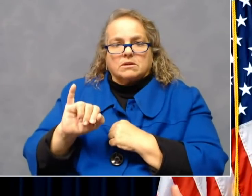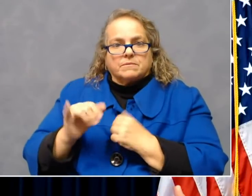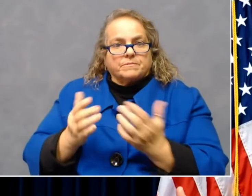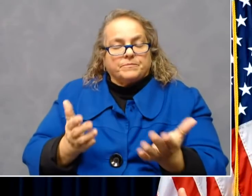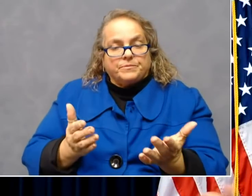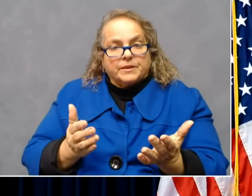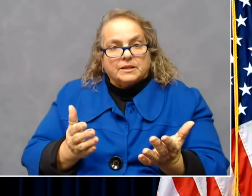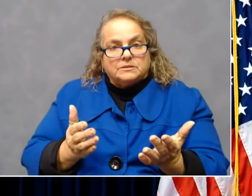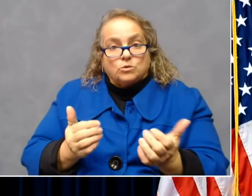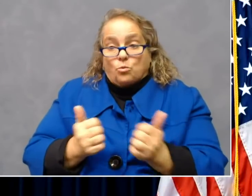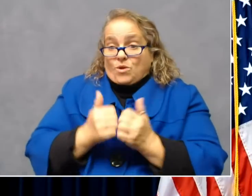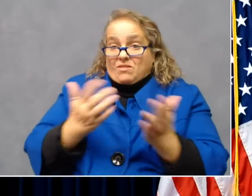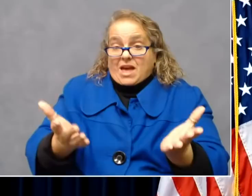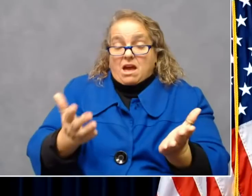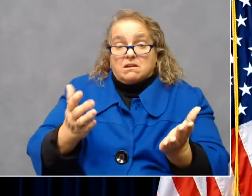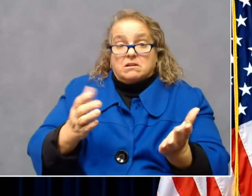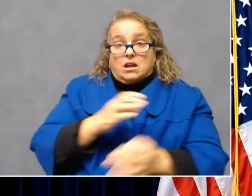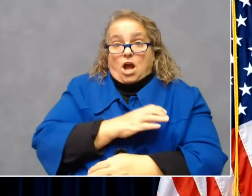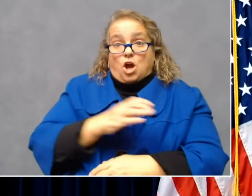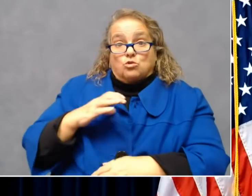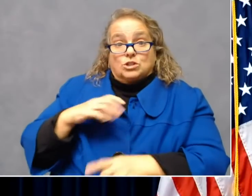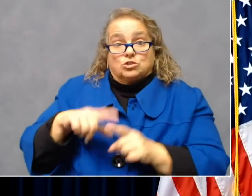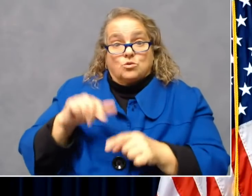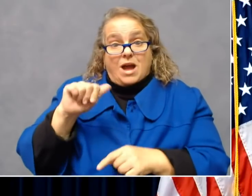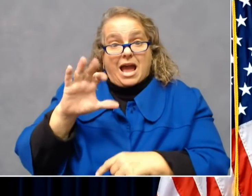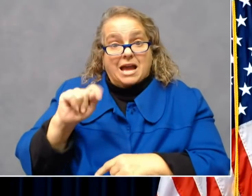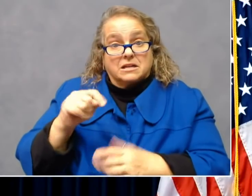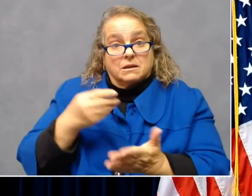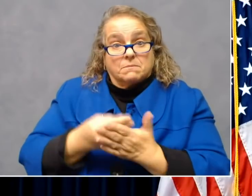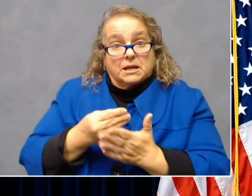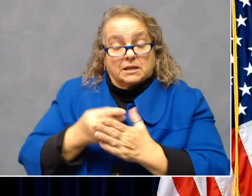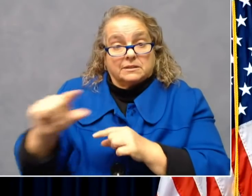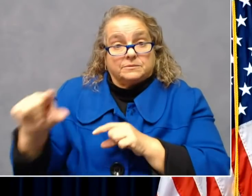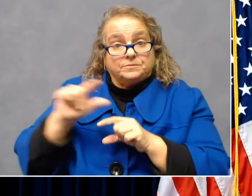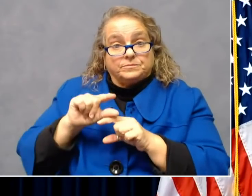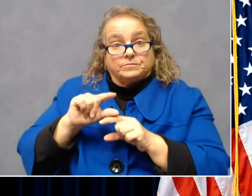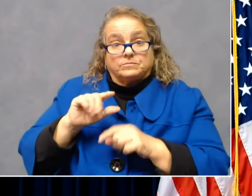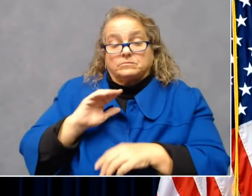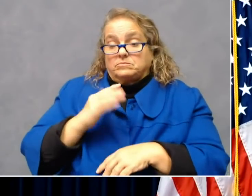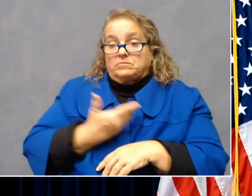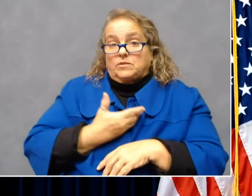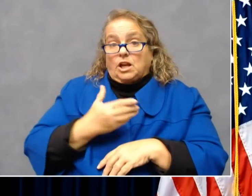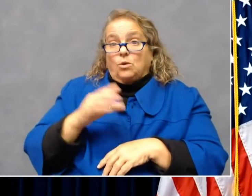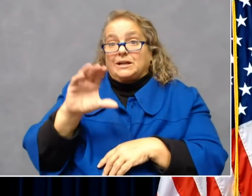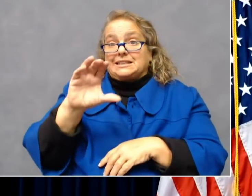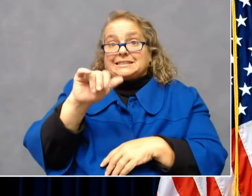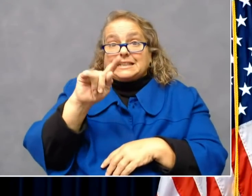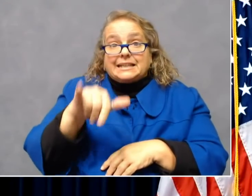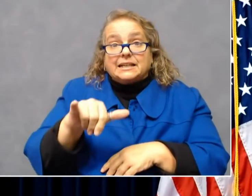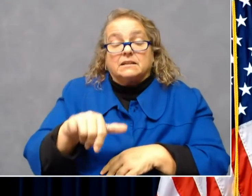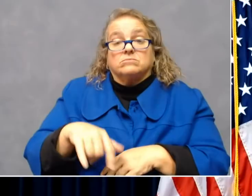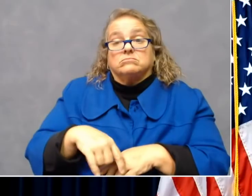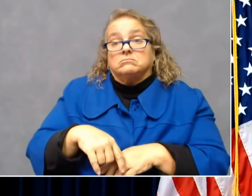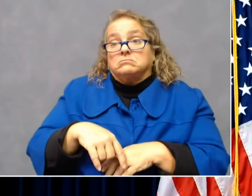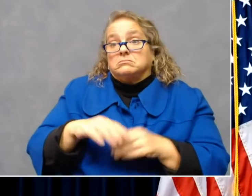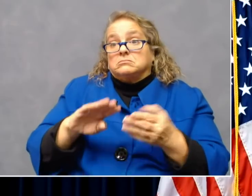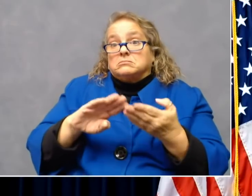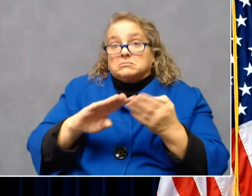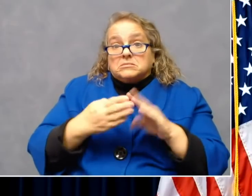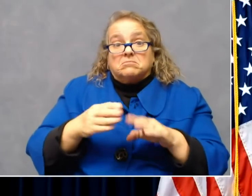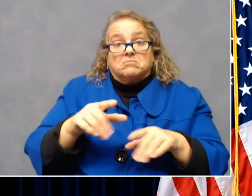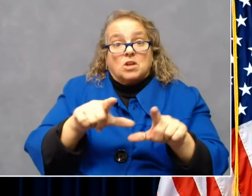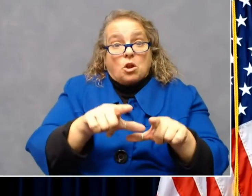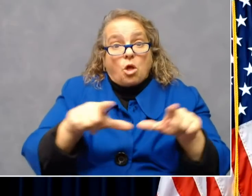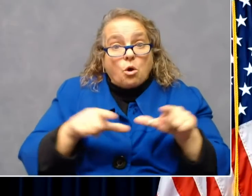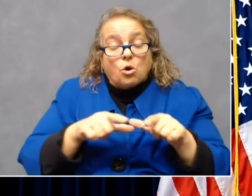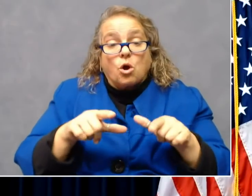another act of Congress, our localities, our cities and counties are going to continue fighting COVID with